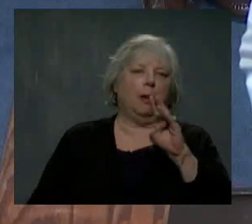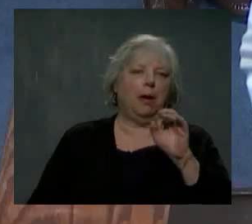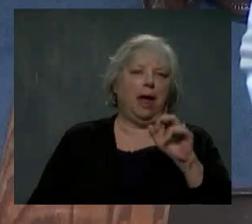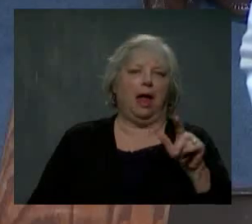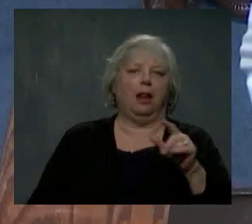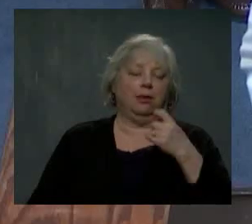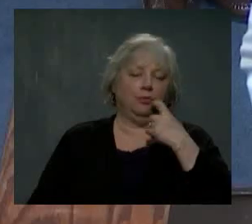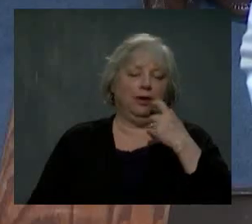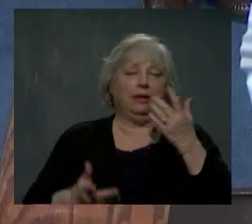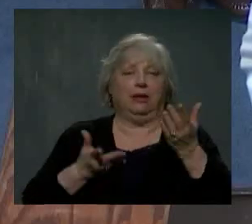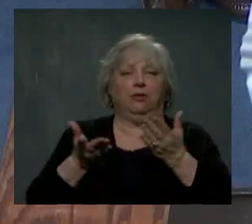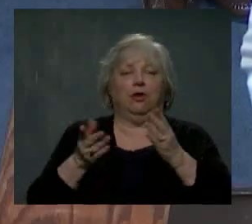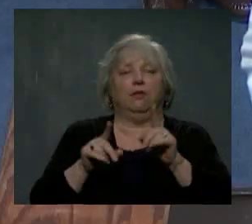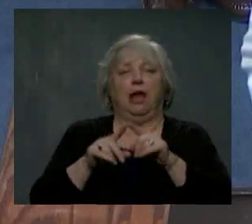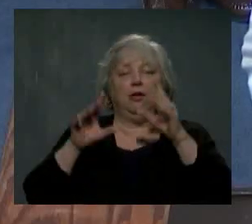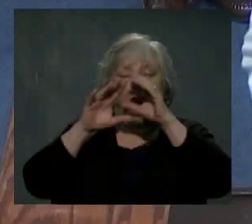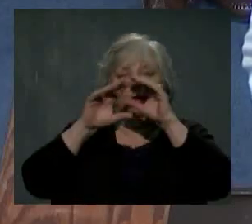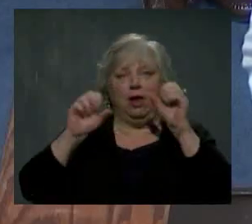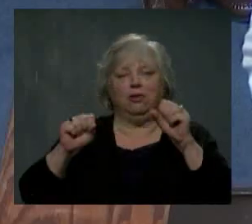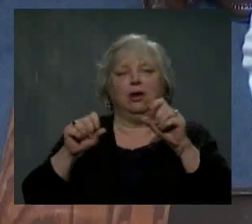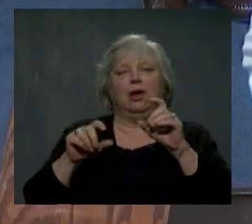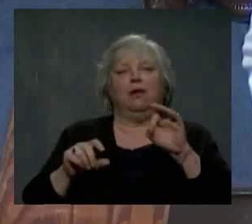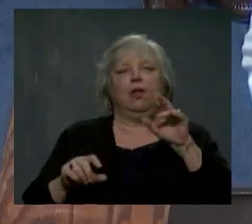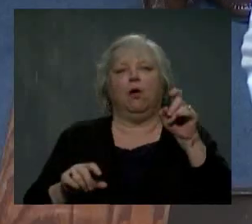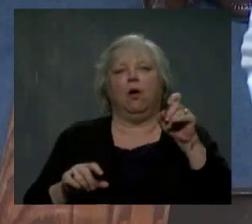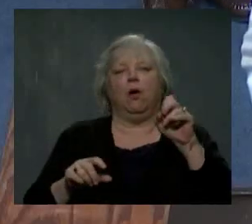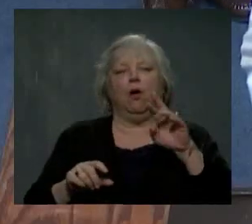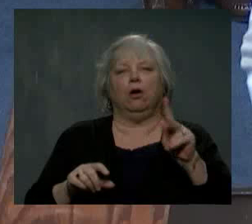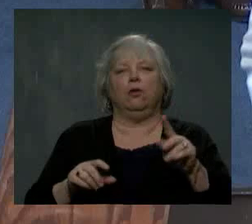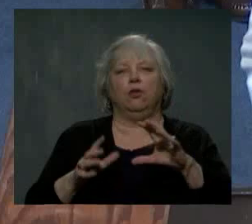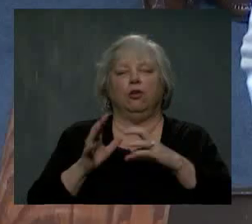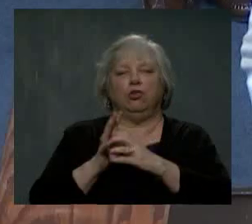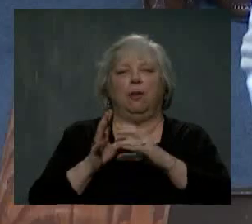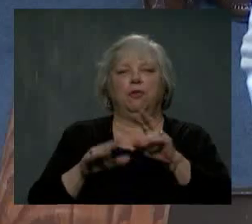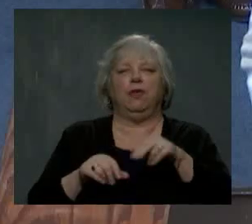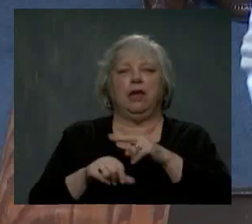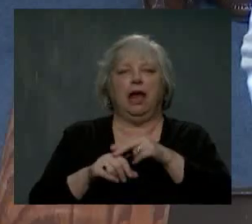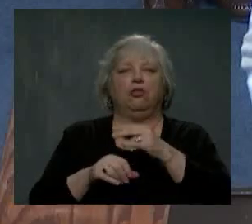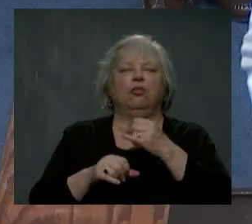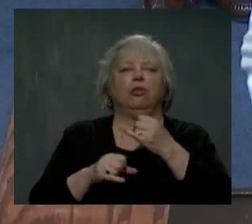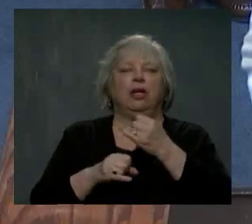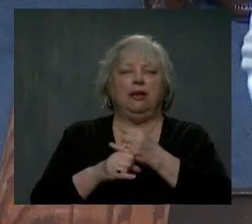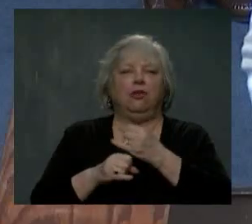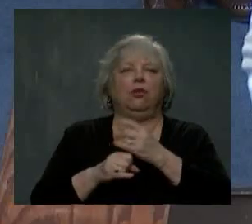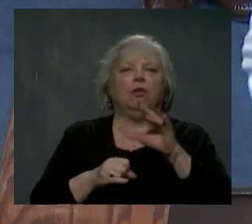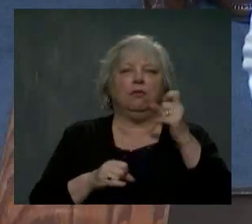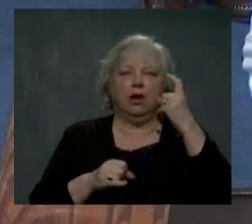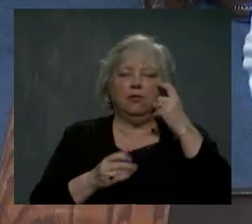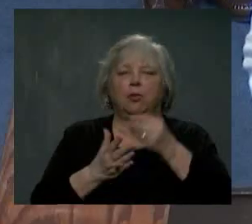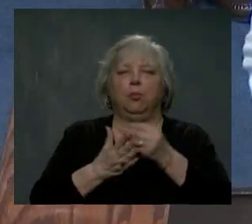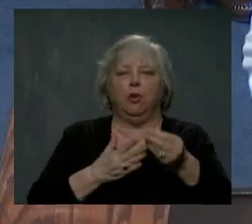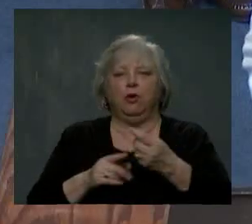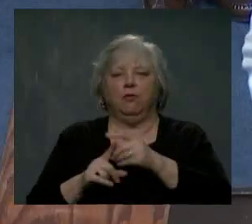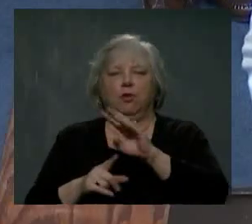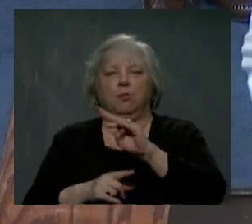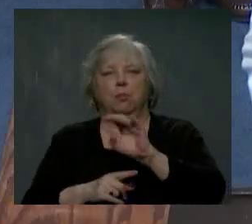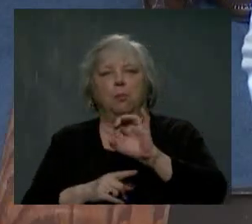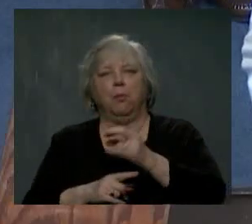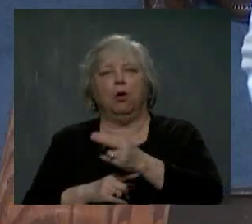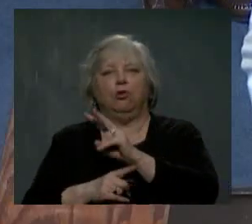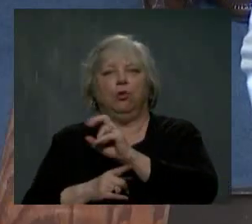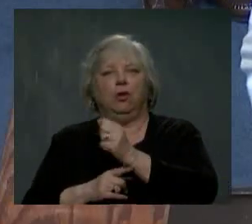recently served as president of the Arkansas chapter of the National Institute of Governmental Purchasing from March